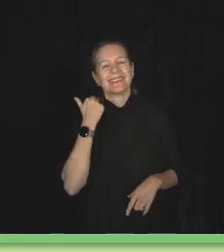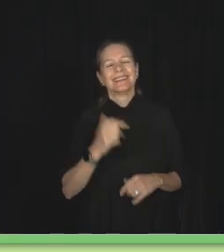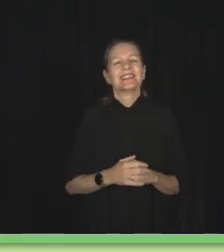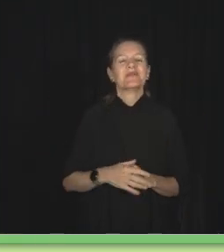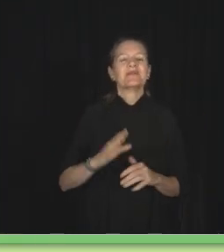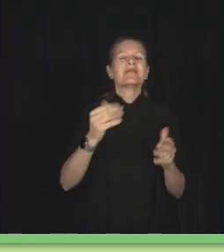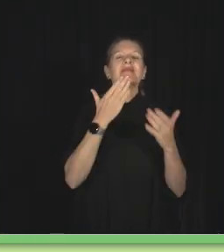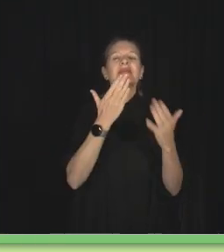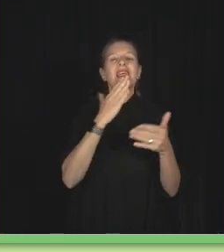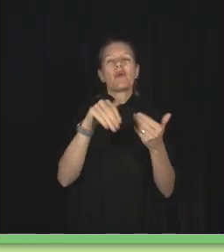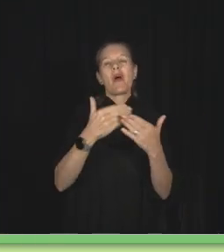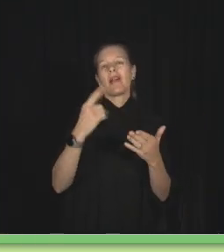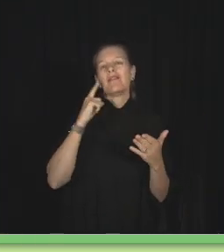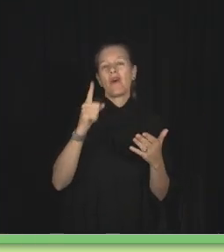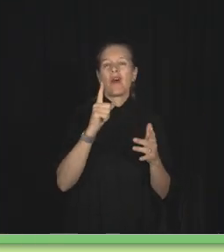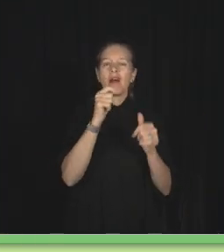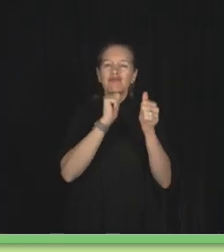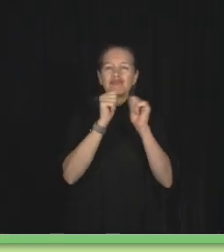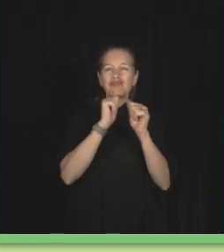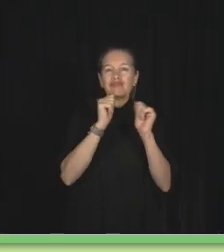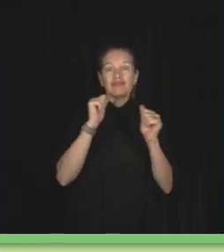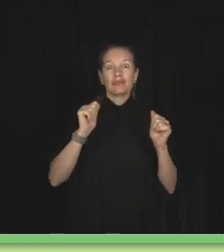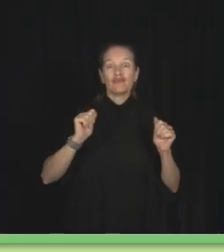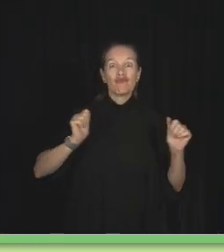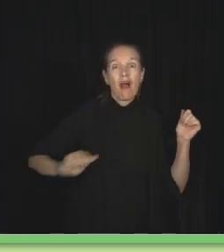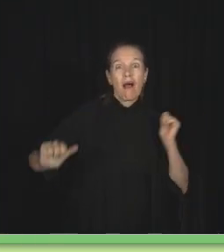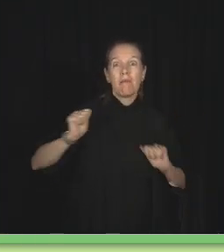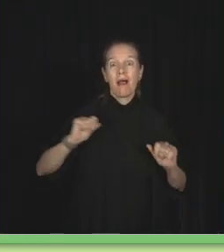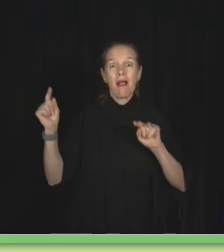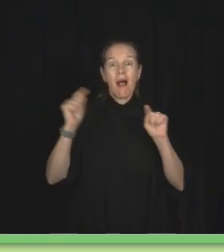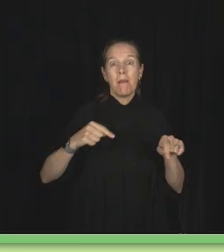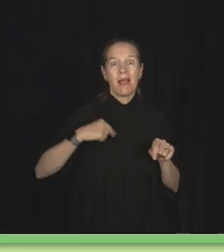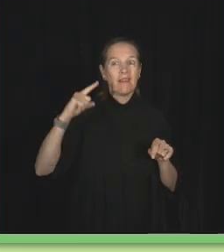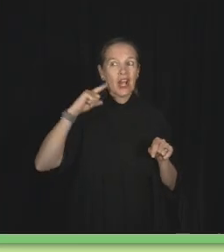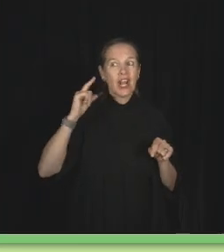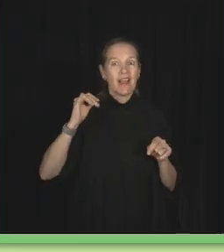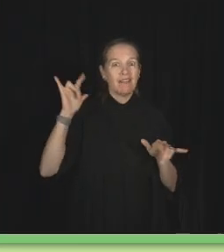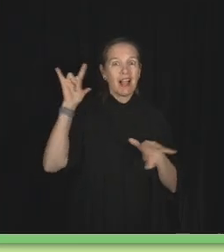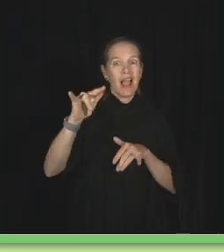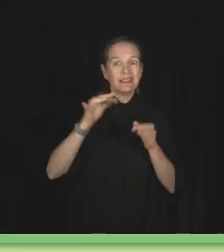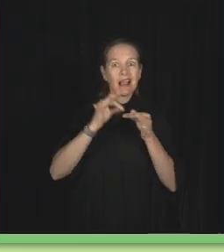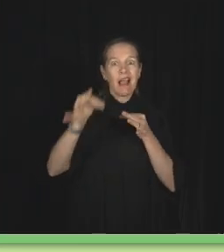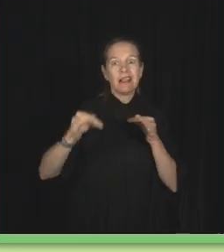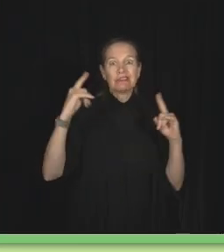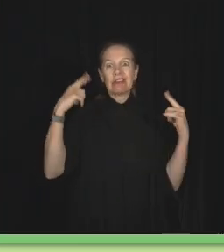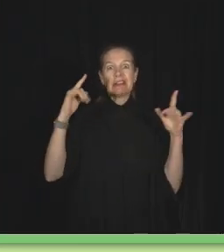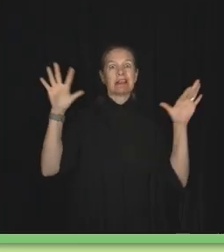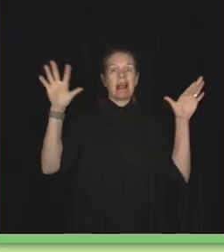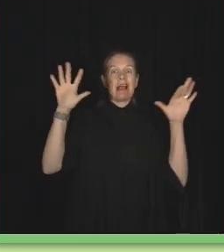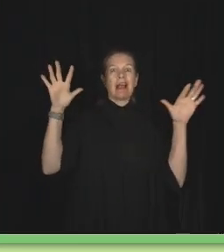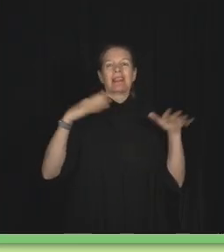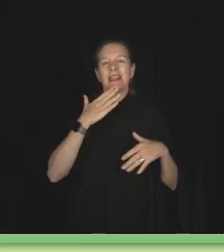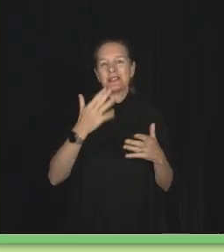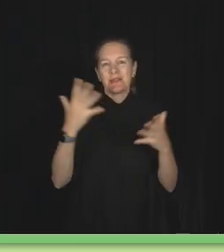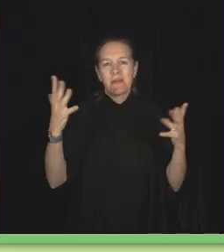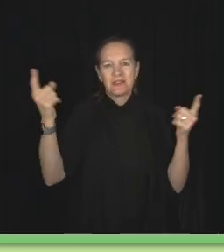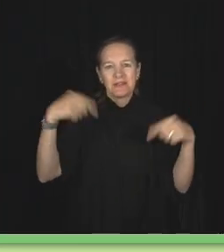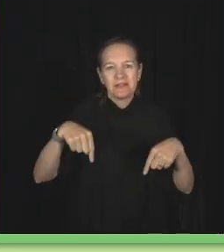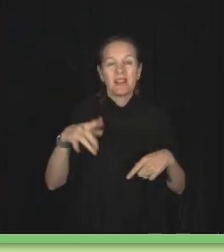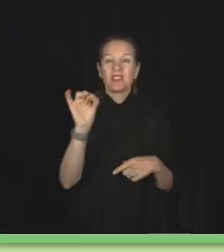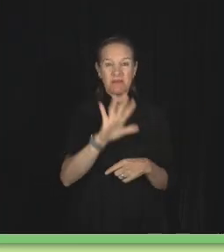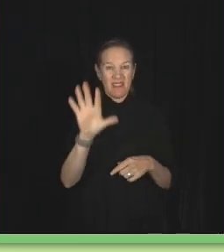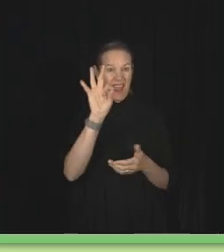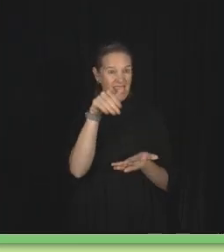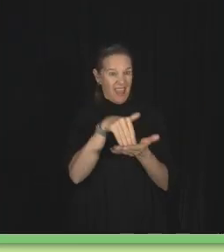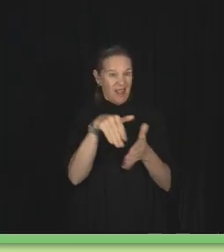for bearing some crazy travel to get here. I've definitely heard some crazy stories of flight delays, so thank you so much. There's about